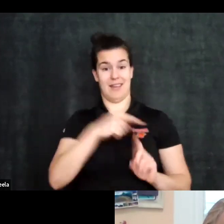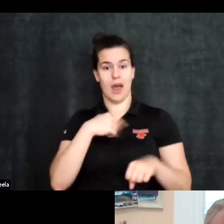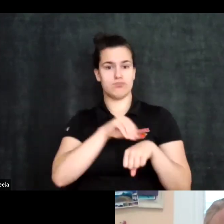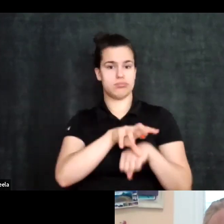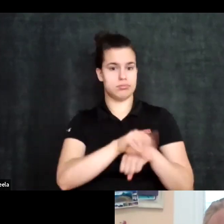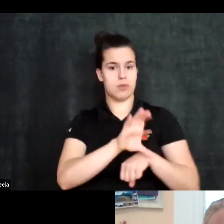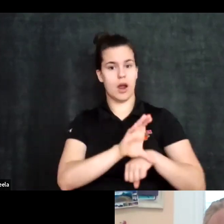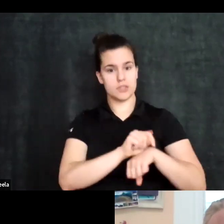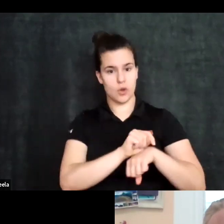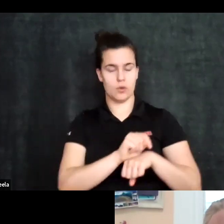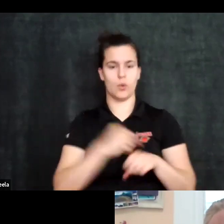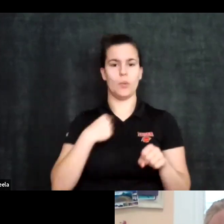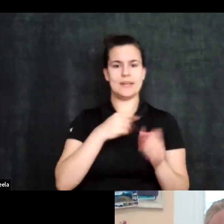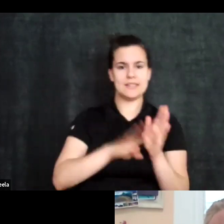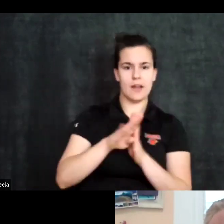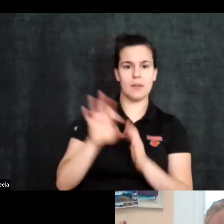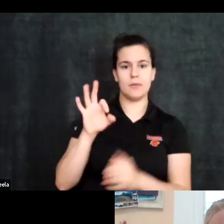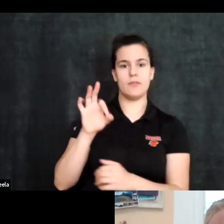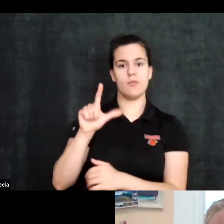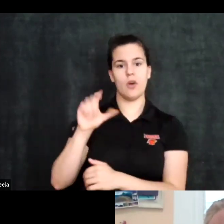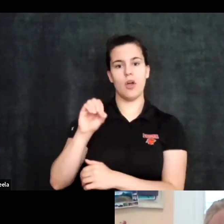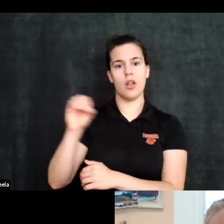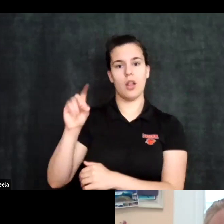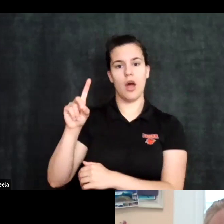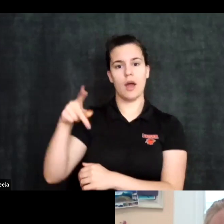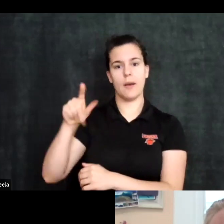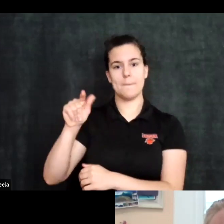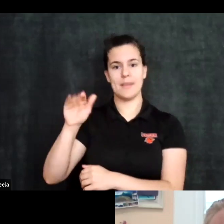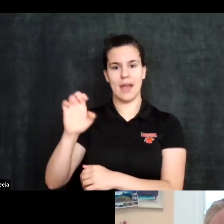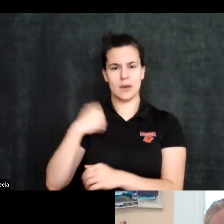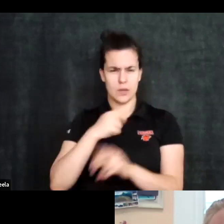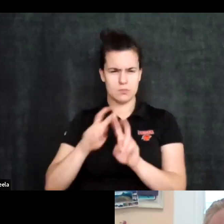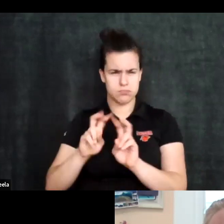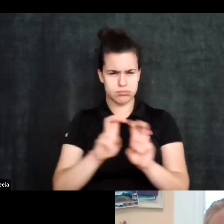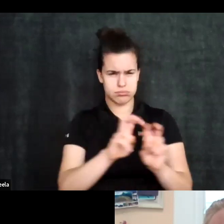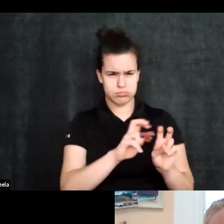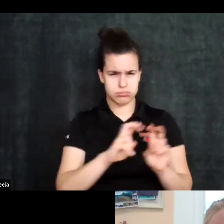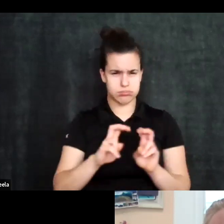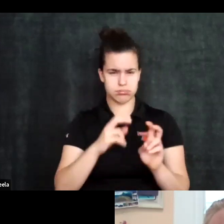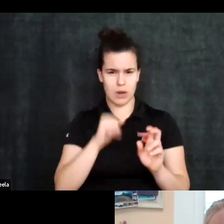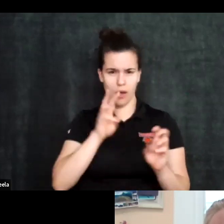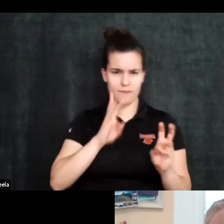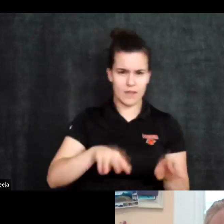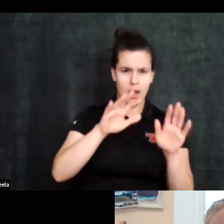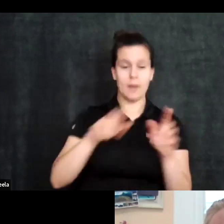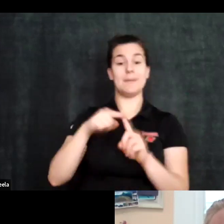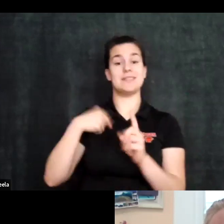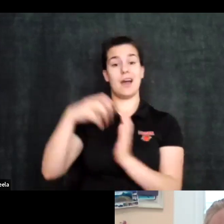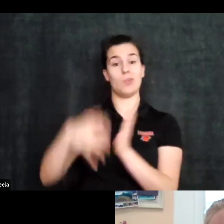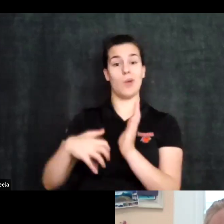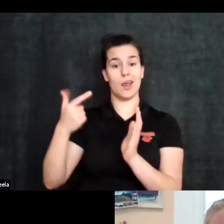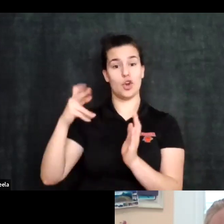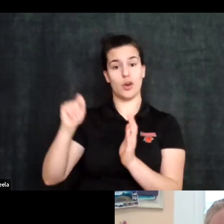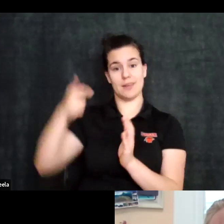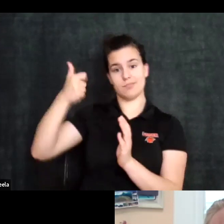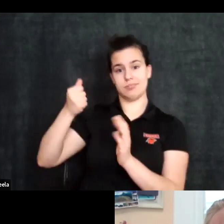floodplain issues, and I help them with grant applications, trying to get money for projects and things like that. On the